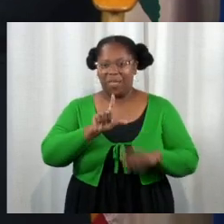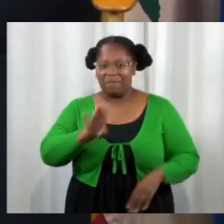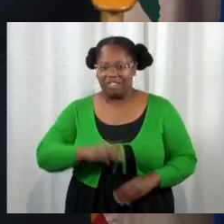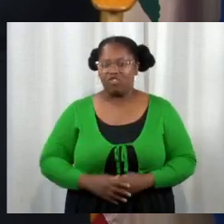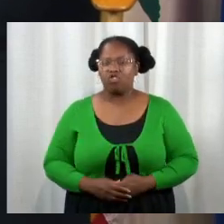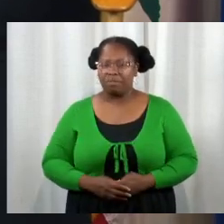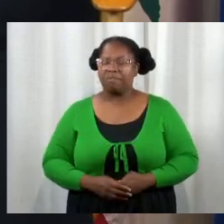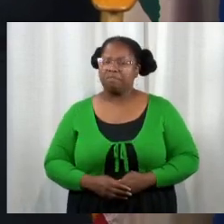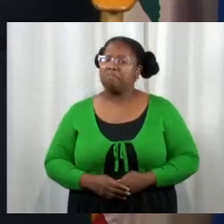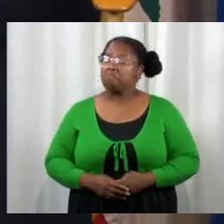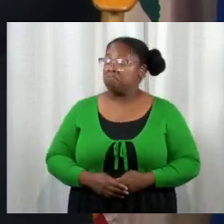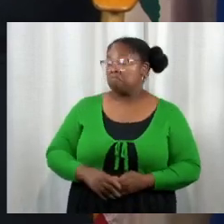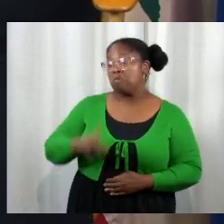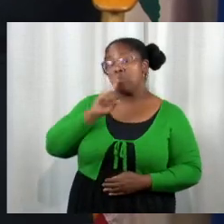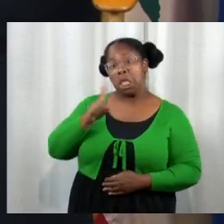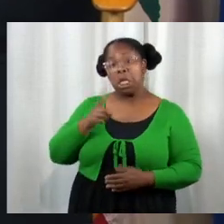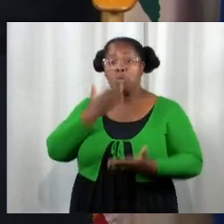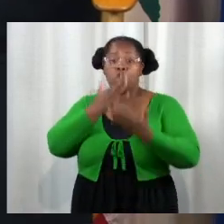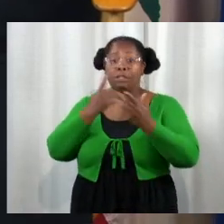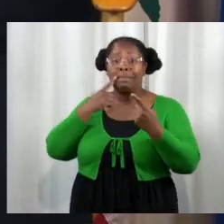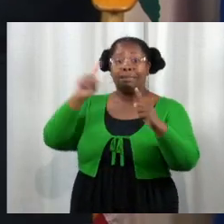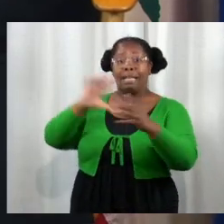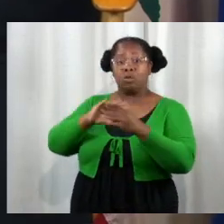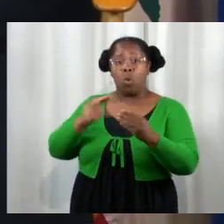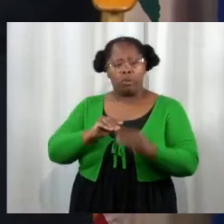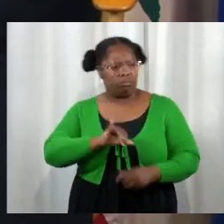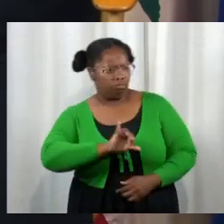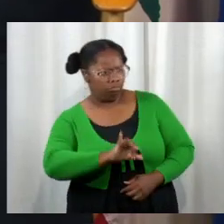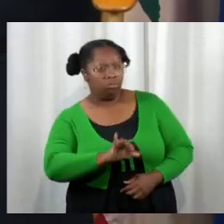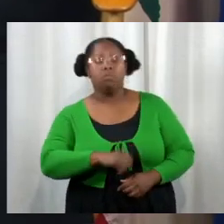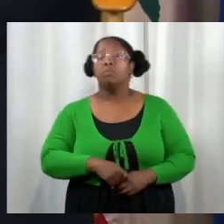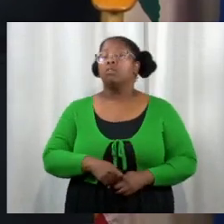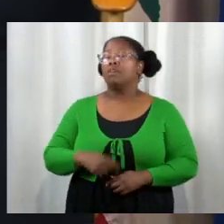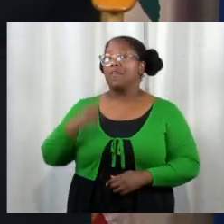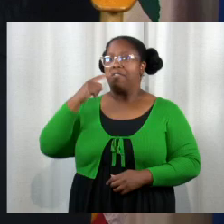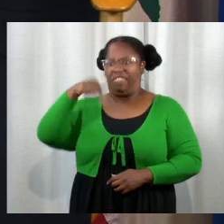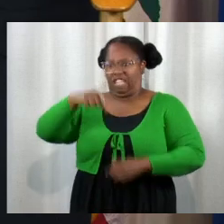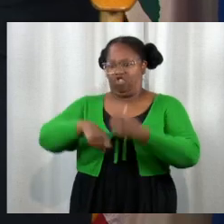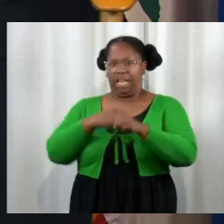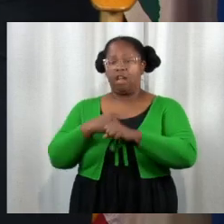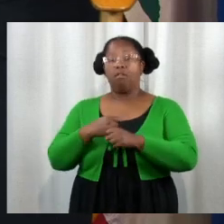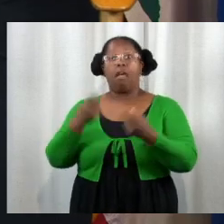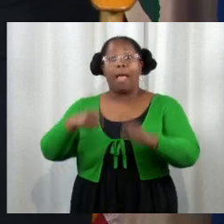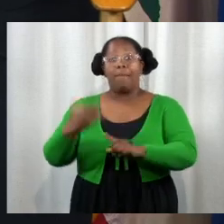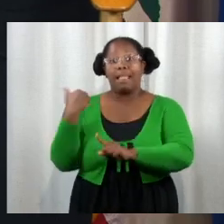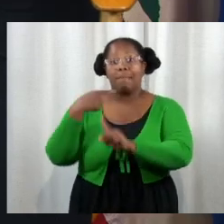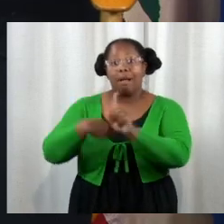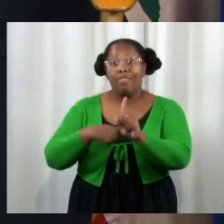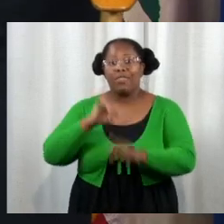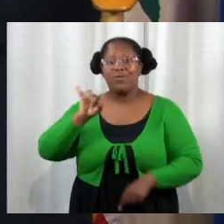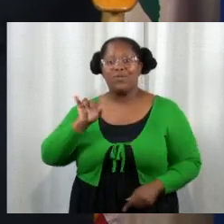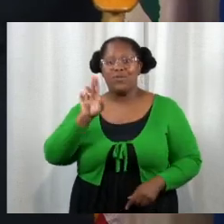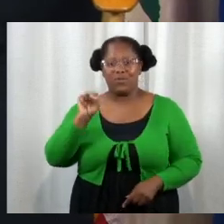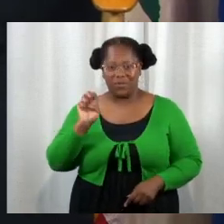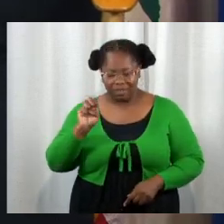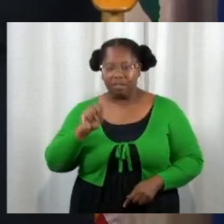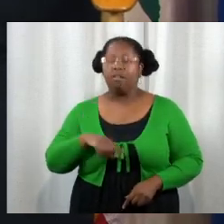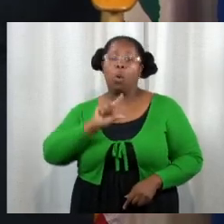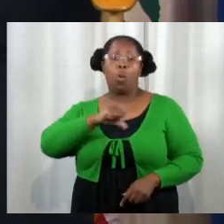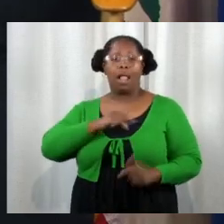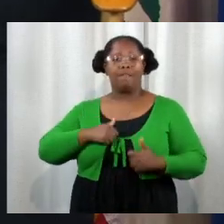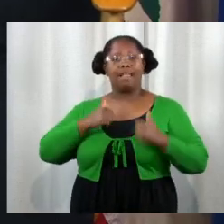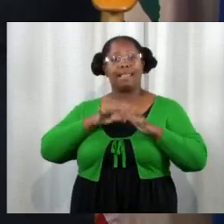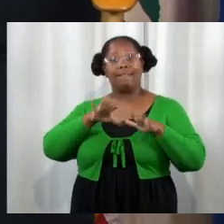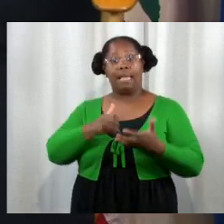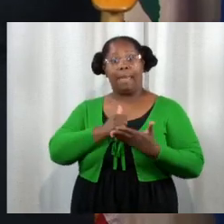So we've had some really good success stories just this year alone. For example, just last month in June, the Quality of Life team